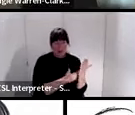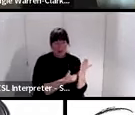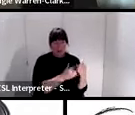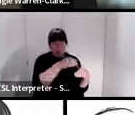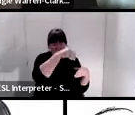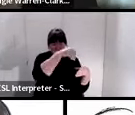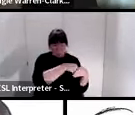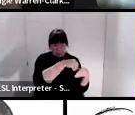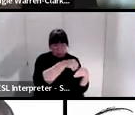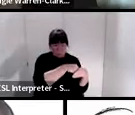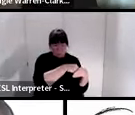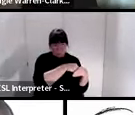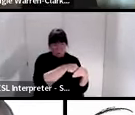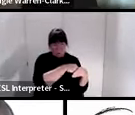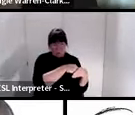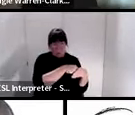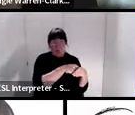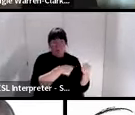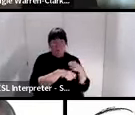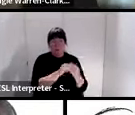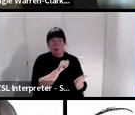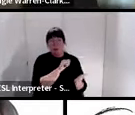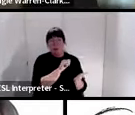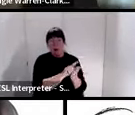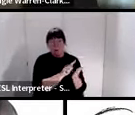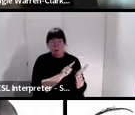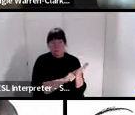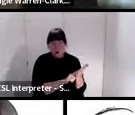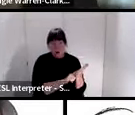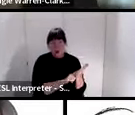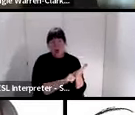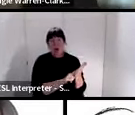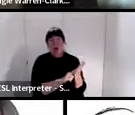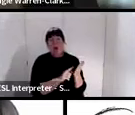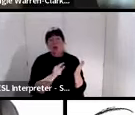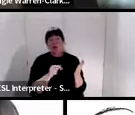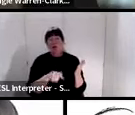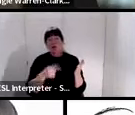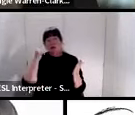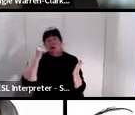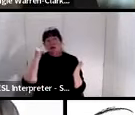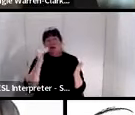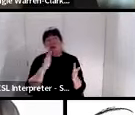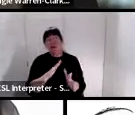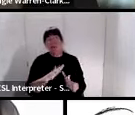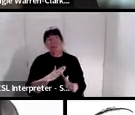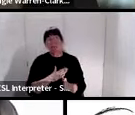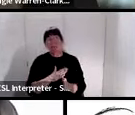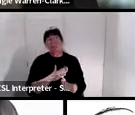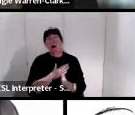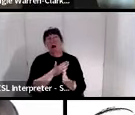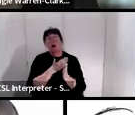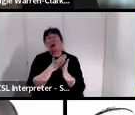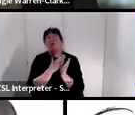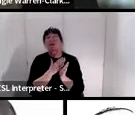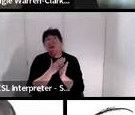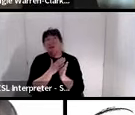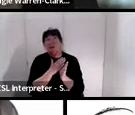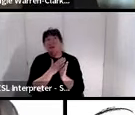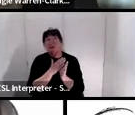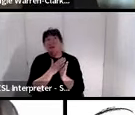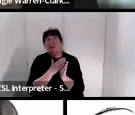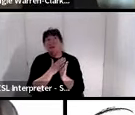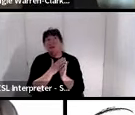the Accessibility Committee to start work on? Or do you think it's enough to enable them to set the priorities,